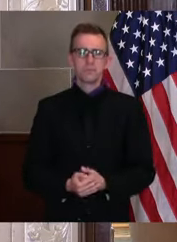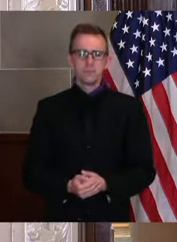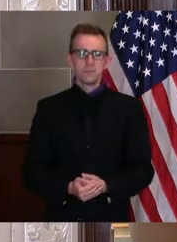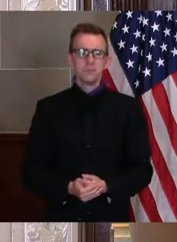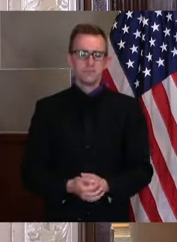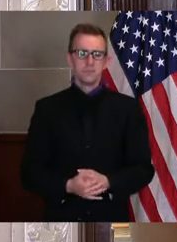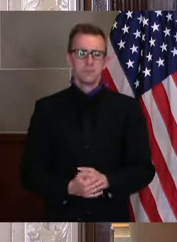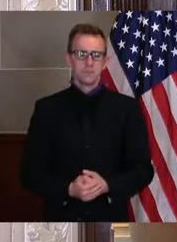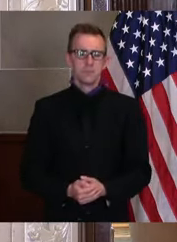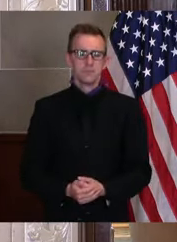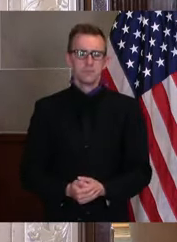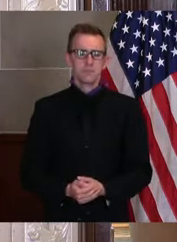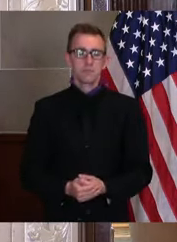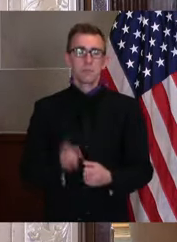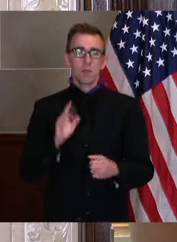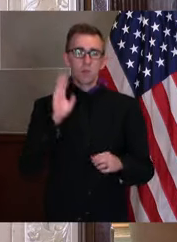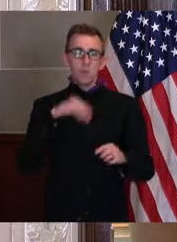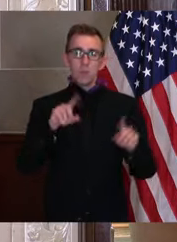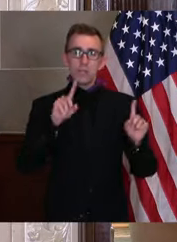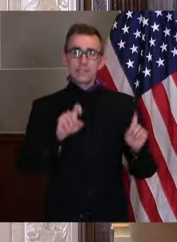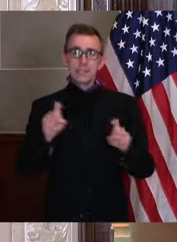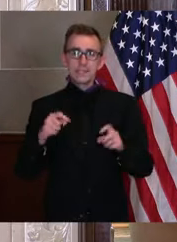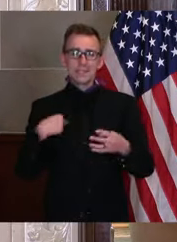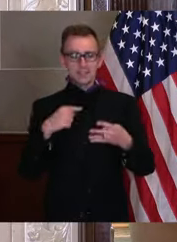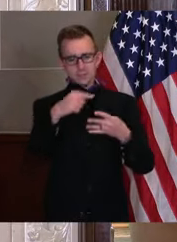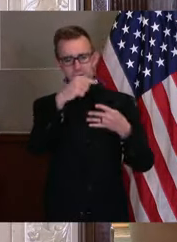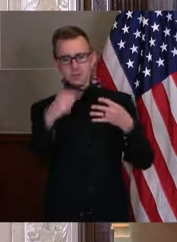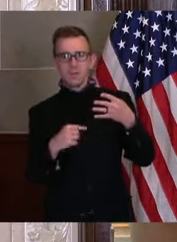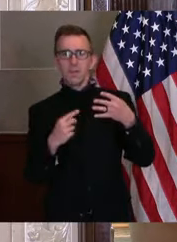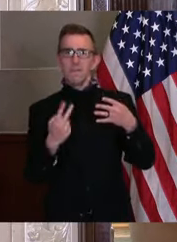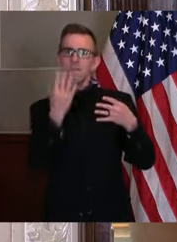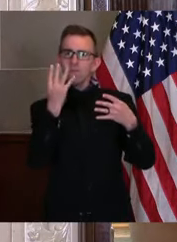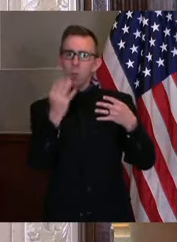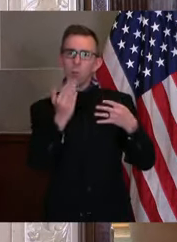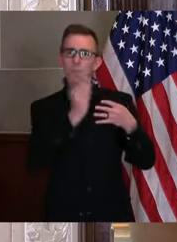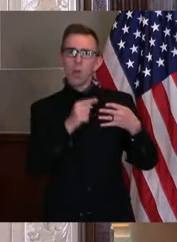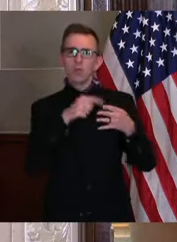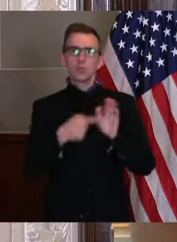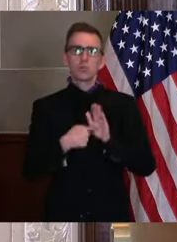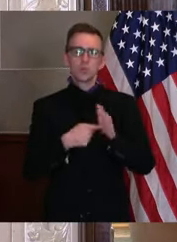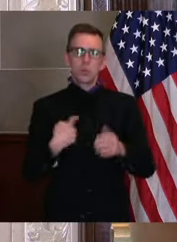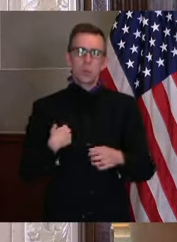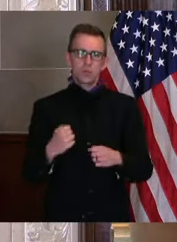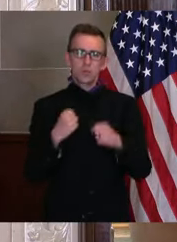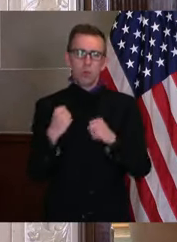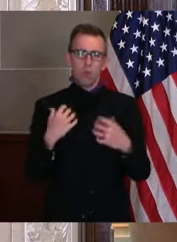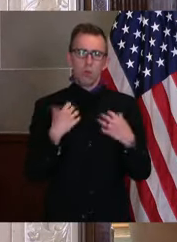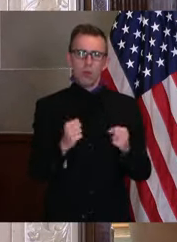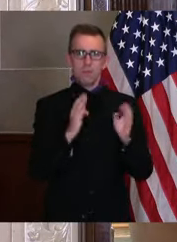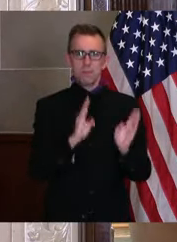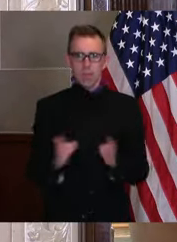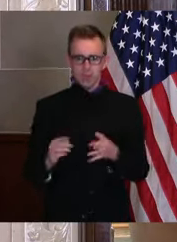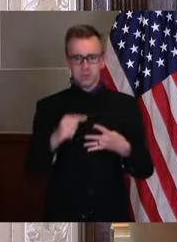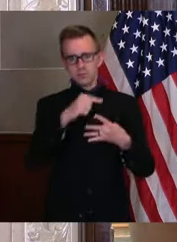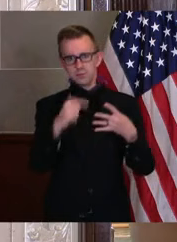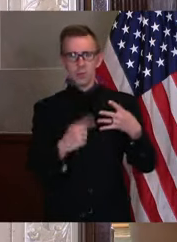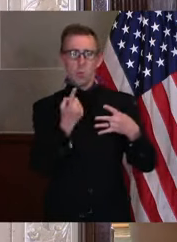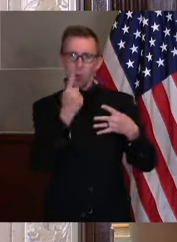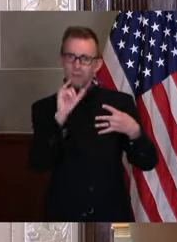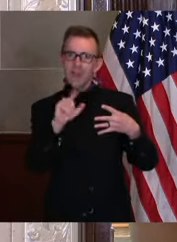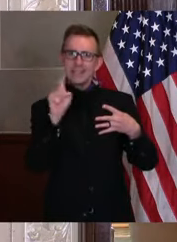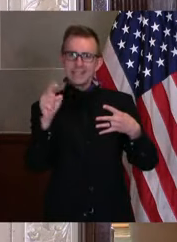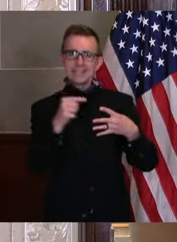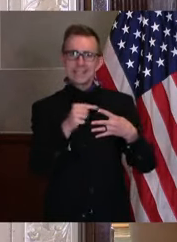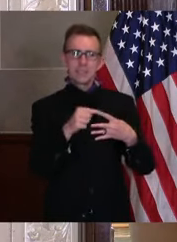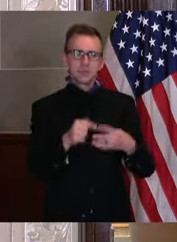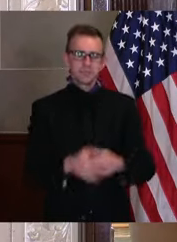As you know, testing is one of the 4 pillars of our Show Me Strong recovery plan, and this will continue